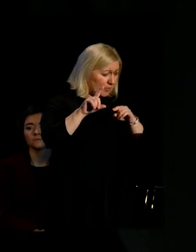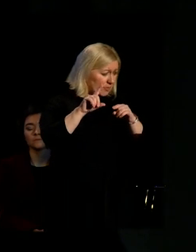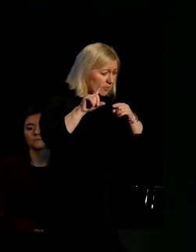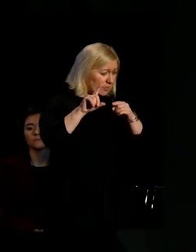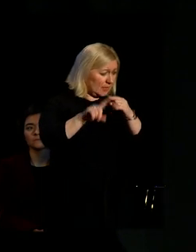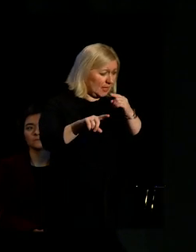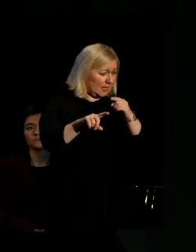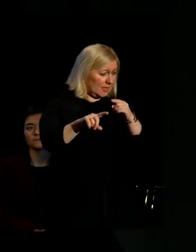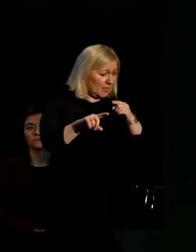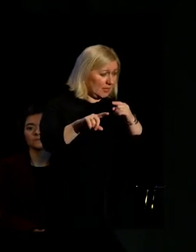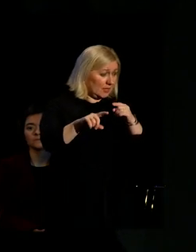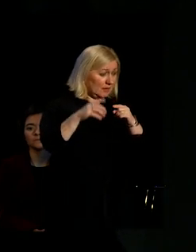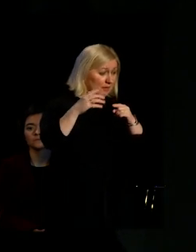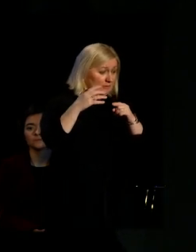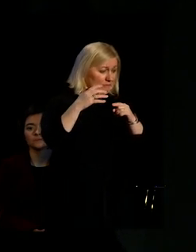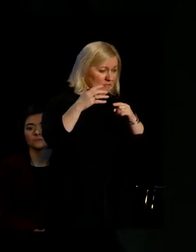Europe.